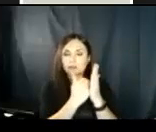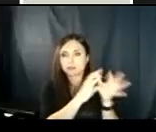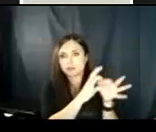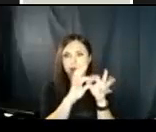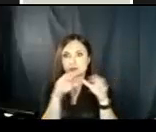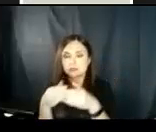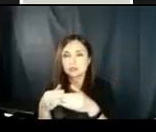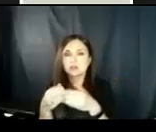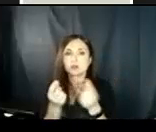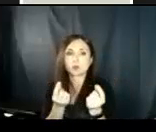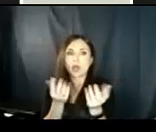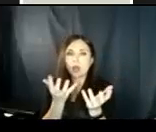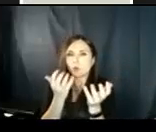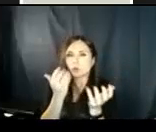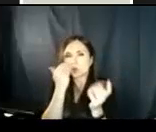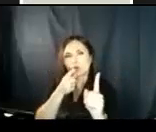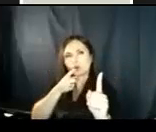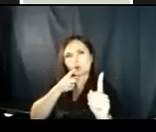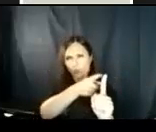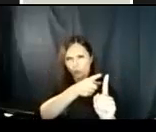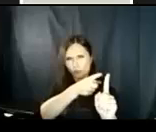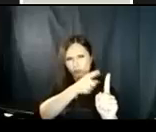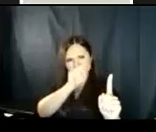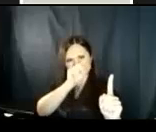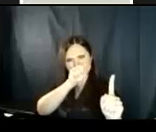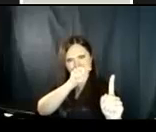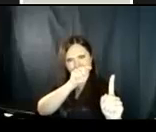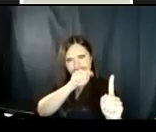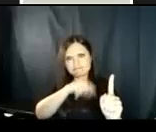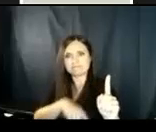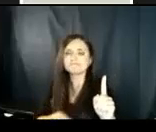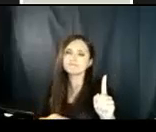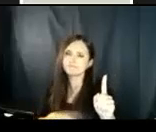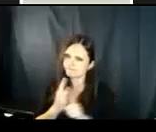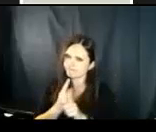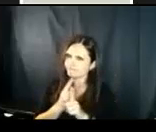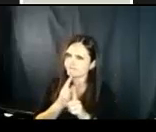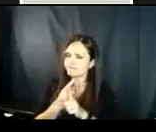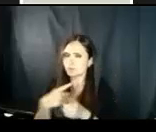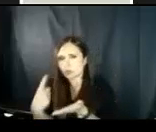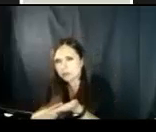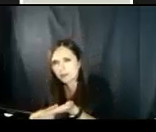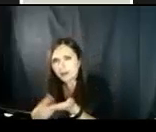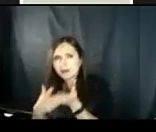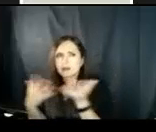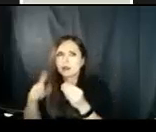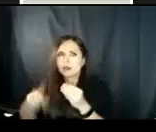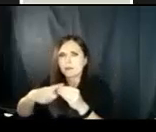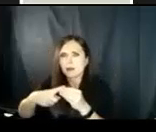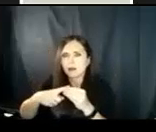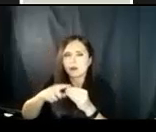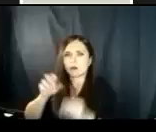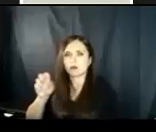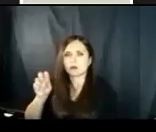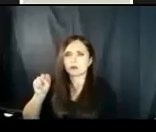I wanted to know what the goal is, right? And so we talk about a lot about engagement. And when